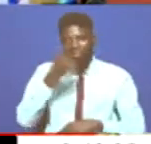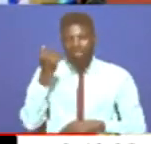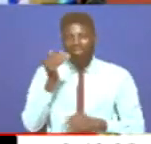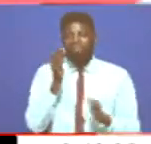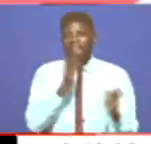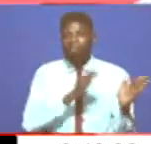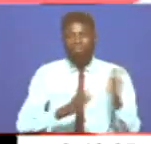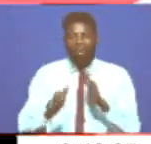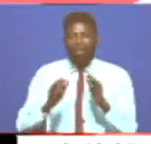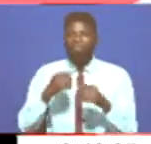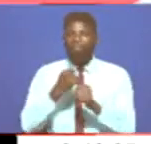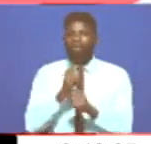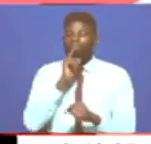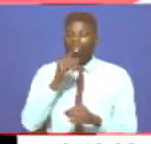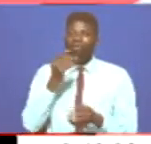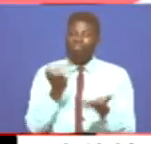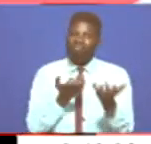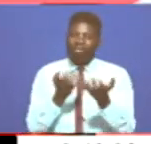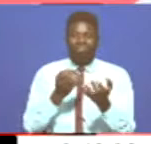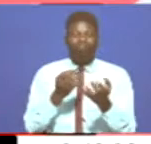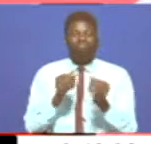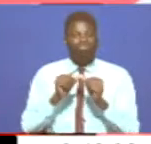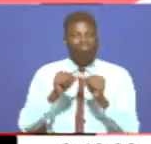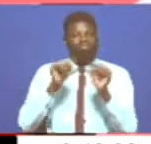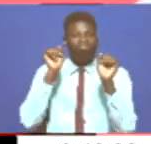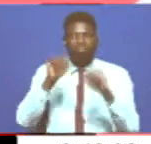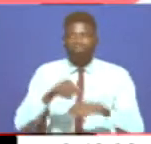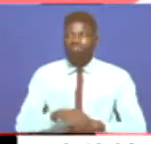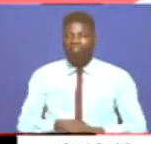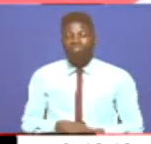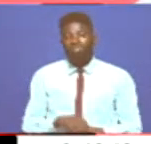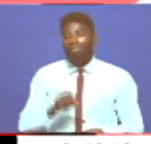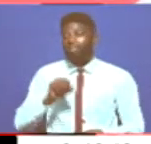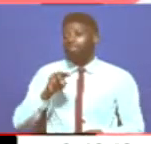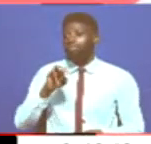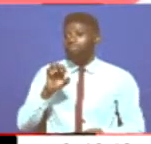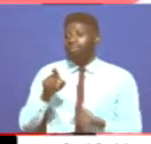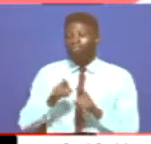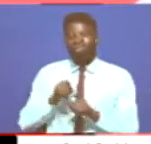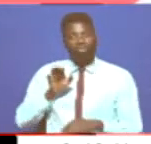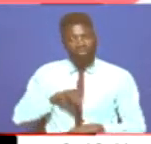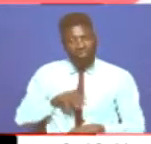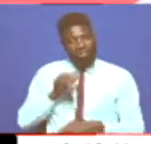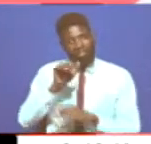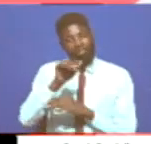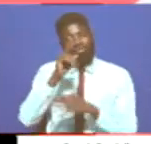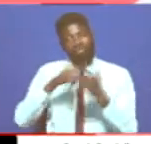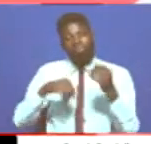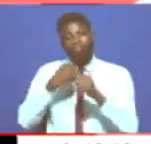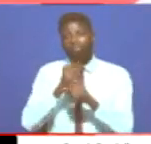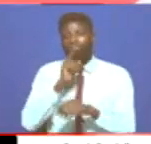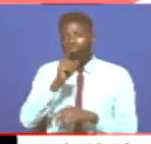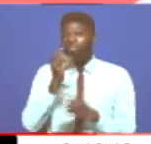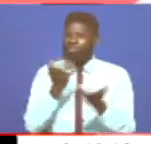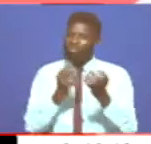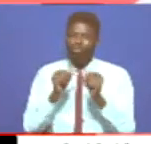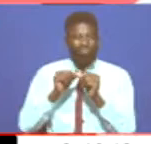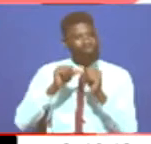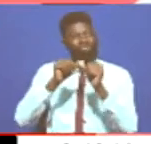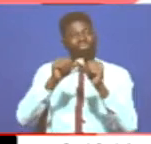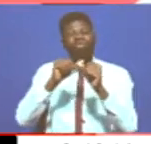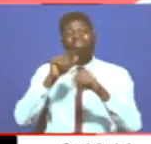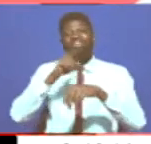business continuity. Our challenges to the women and the SMEs in the room is, can we make sure your business can transcend you, can go beyond you? And